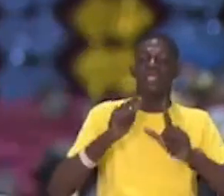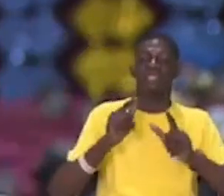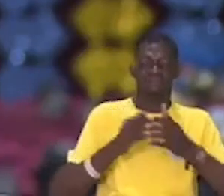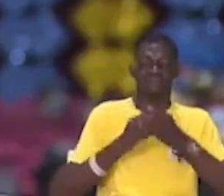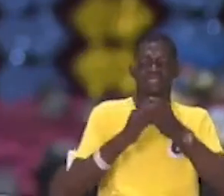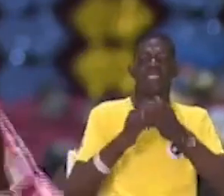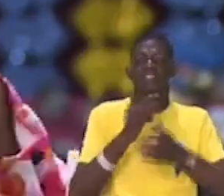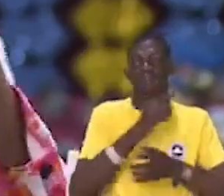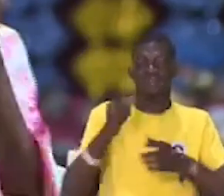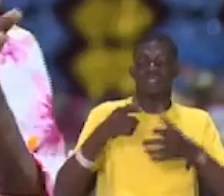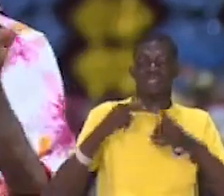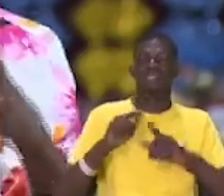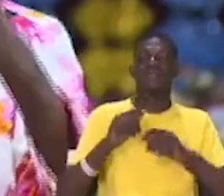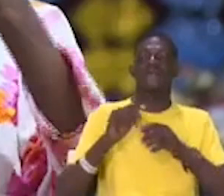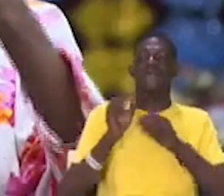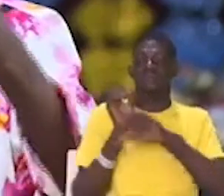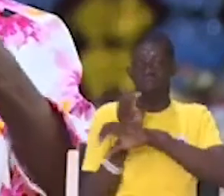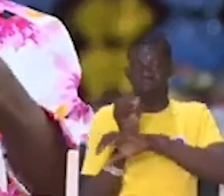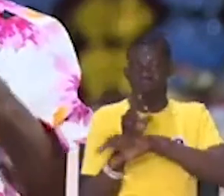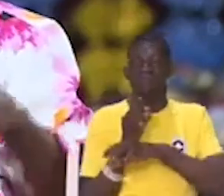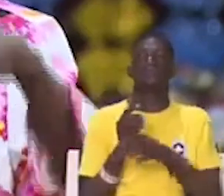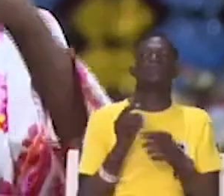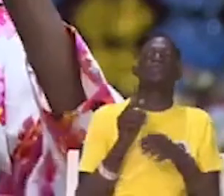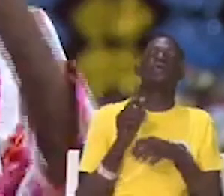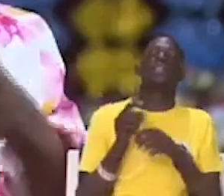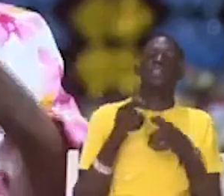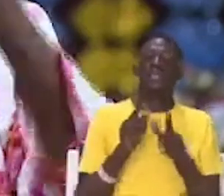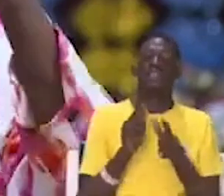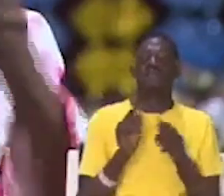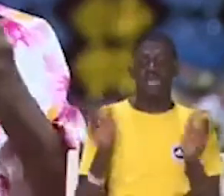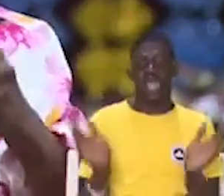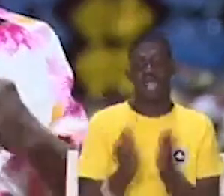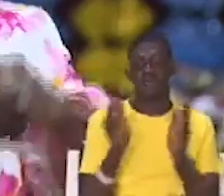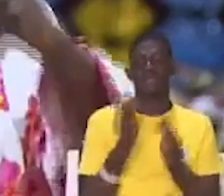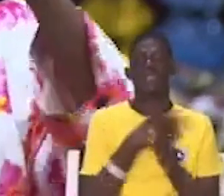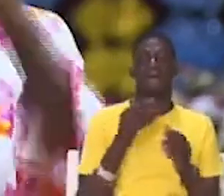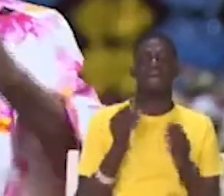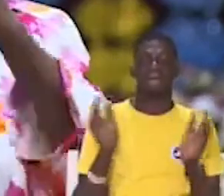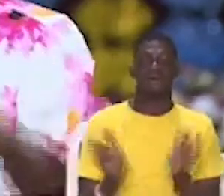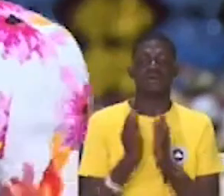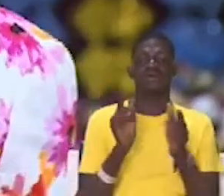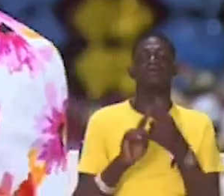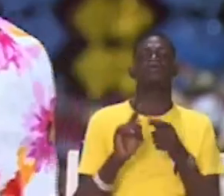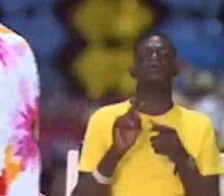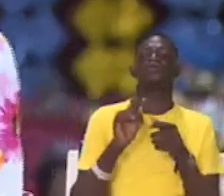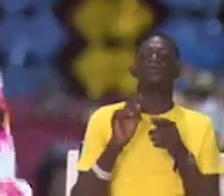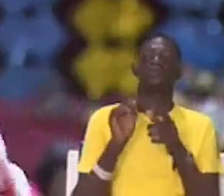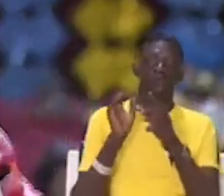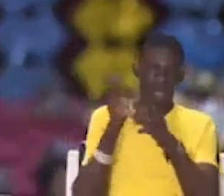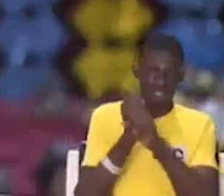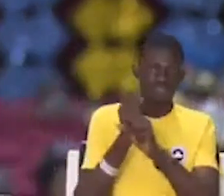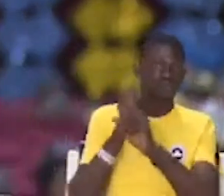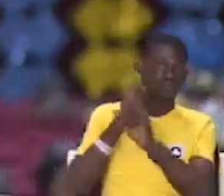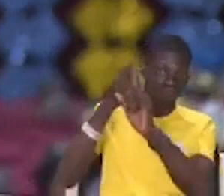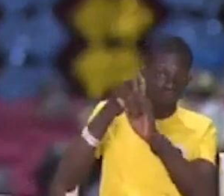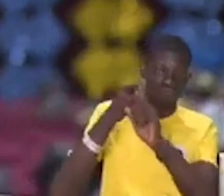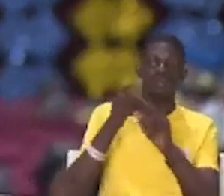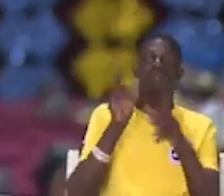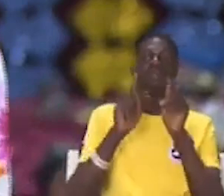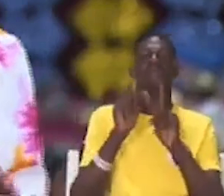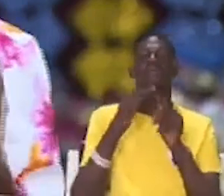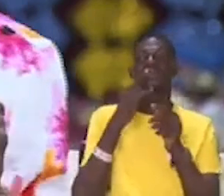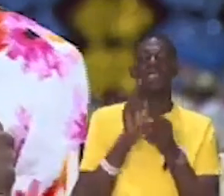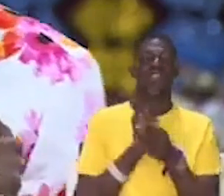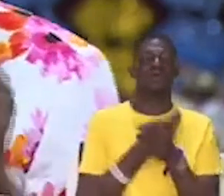you. Let them mentor you. Let them push you. Let them encourage and propel you towards your goal. The Bible tells us in